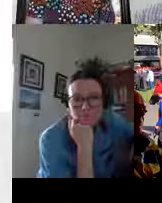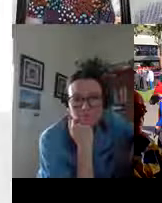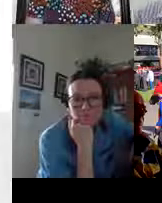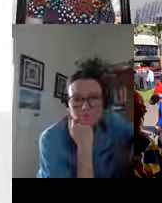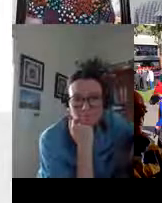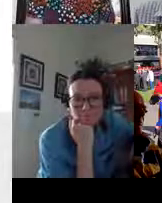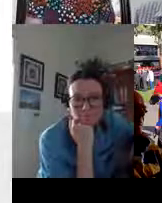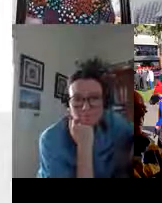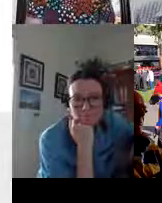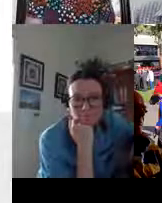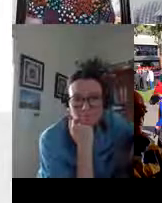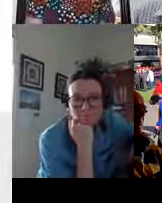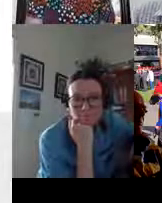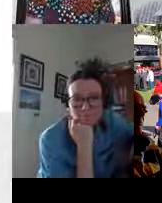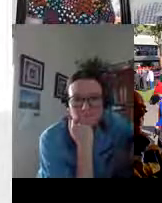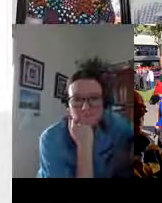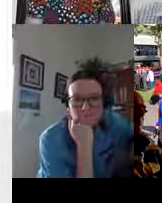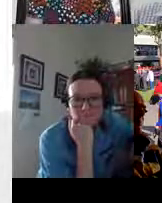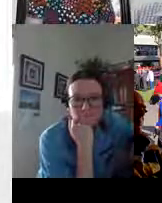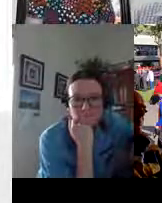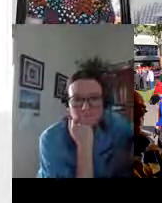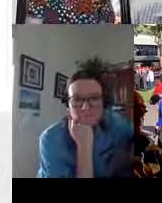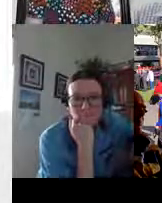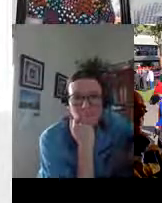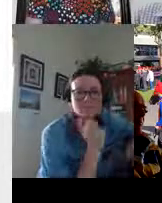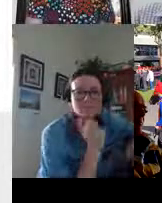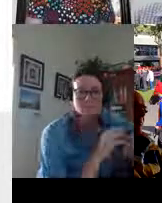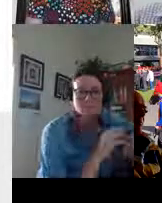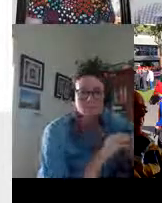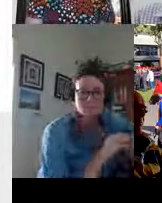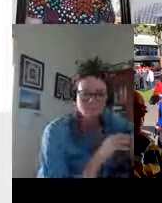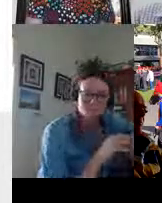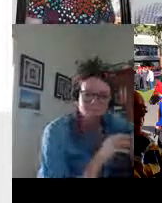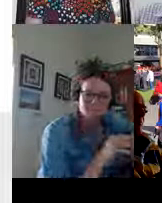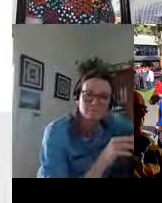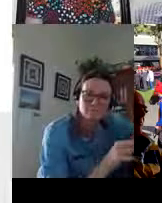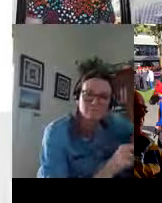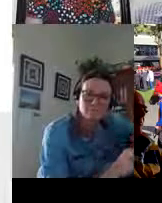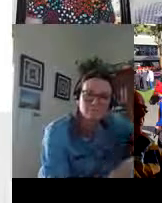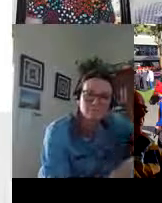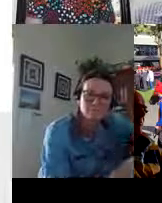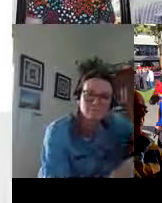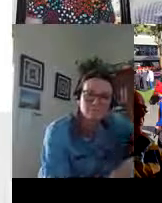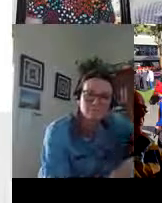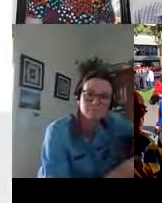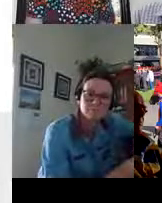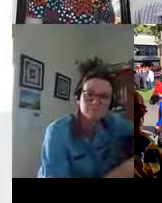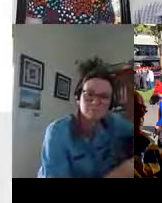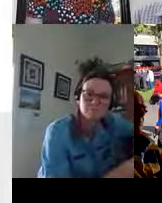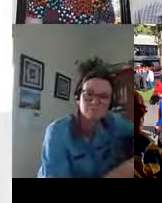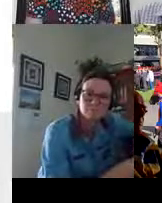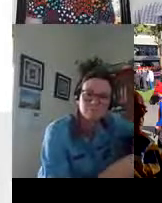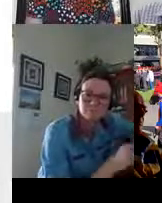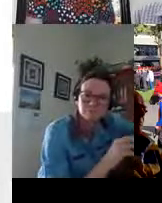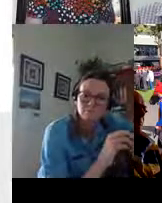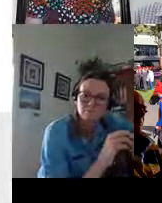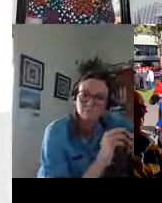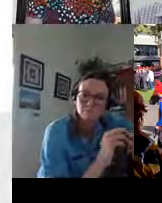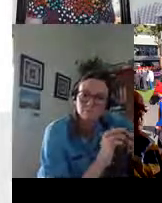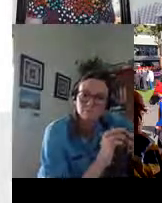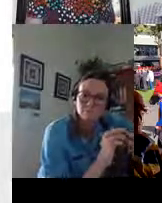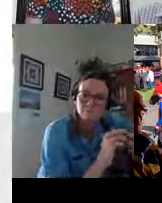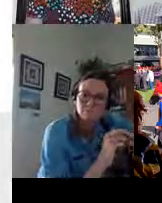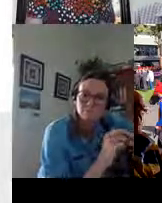200 kilowatts of solar, put our power management system in, which would optimize all that solar around the farm,